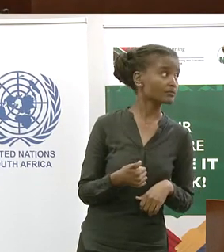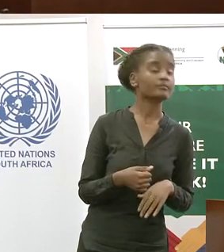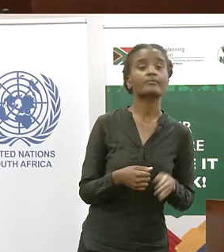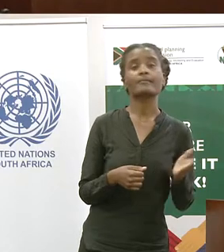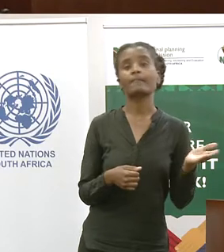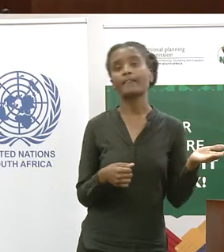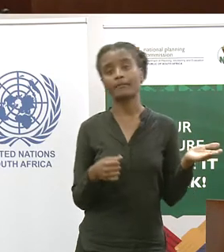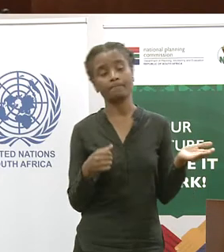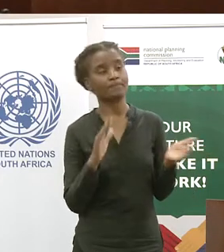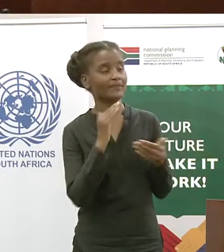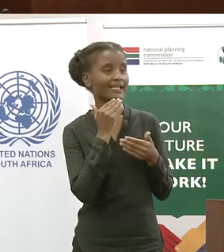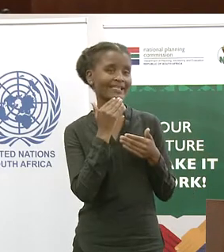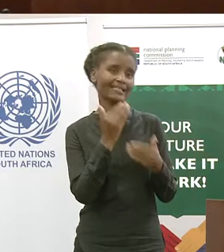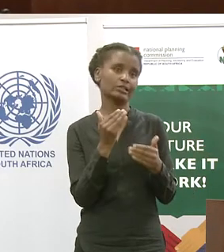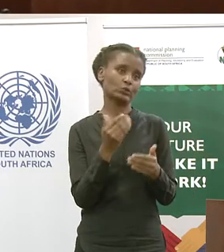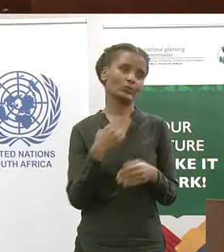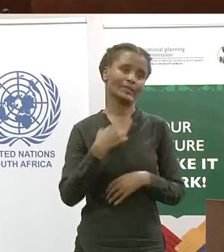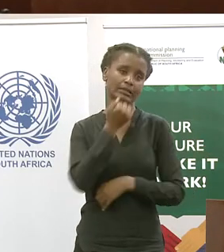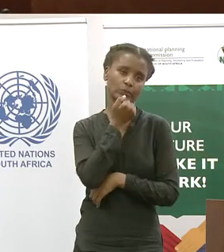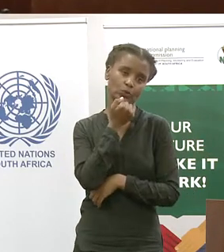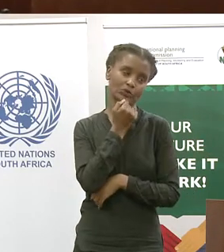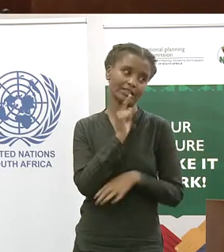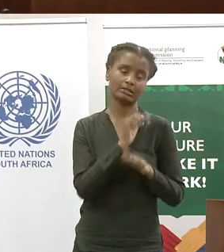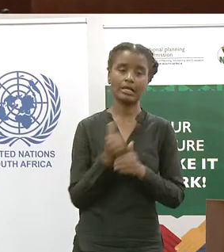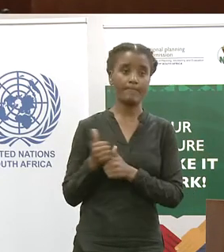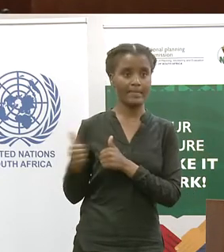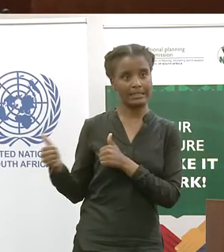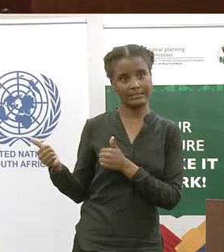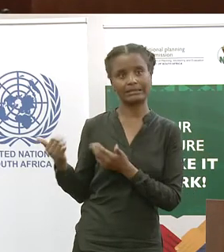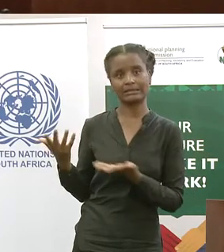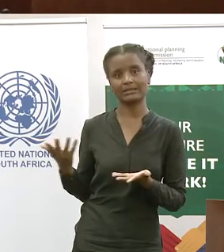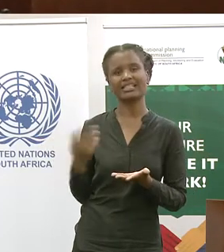Thank you very much. Let me apologize to the panelists, for it's just